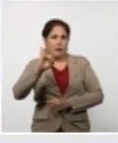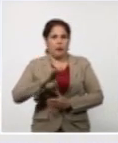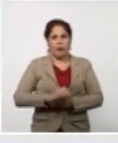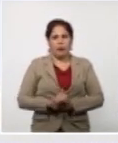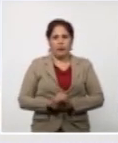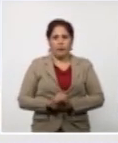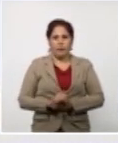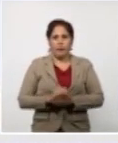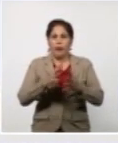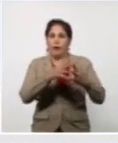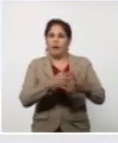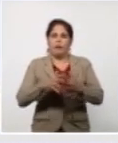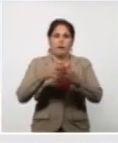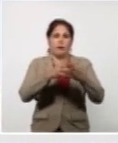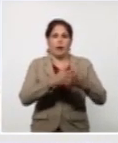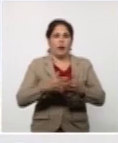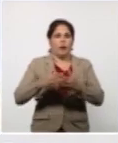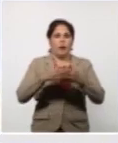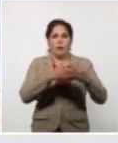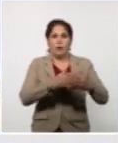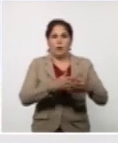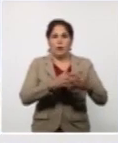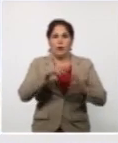8.06, Brazil